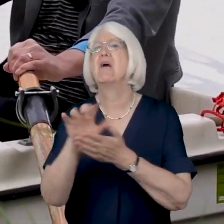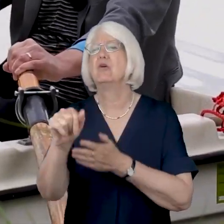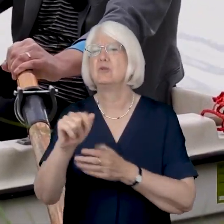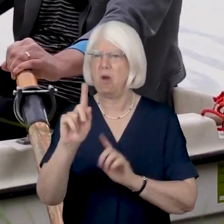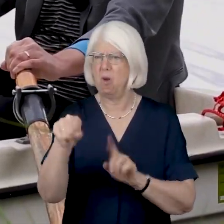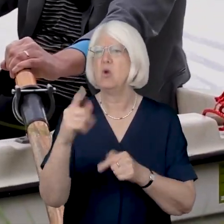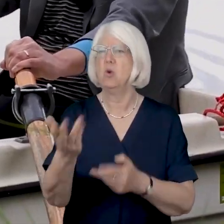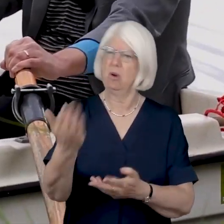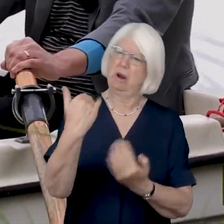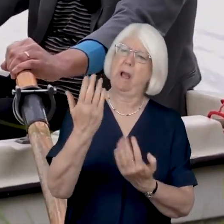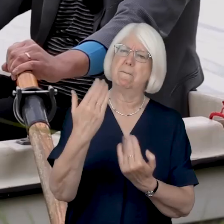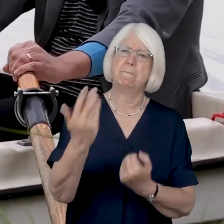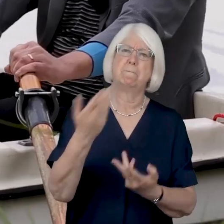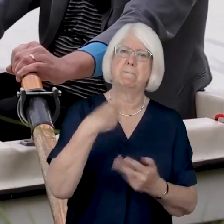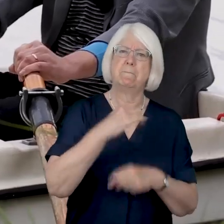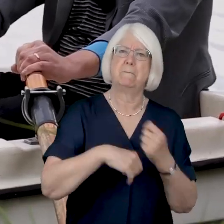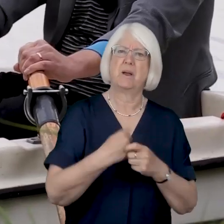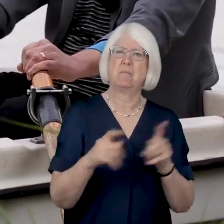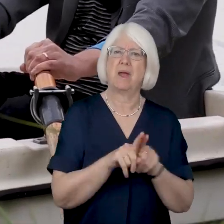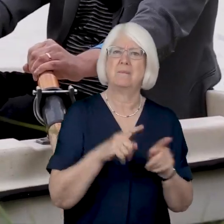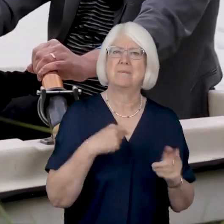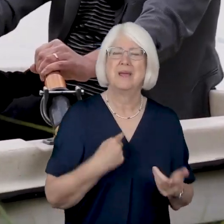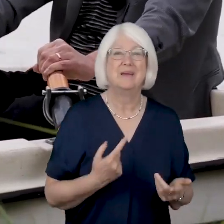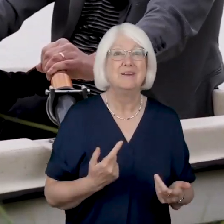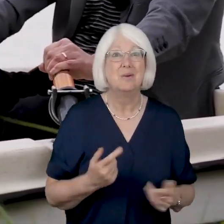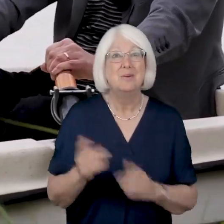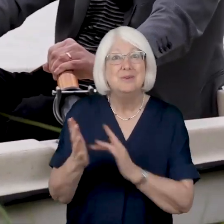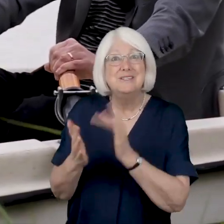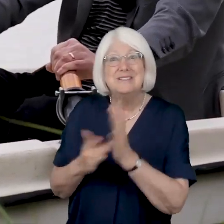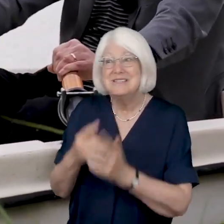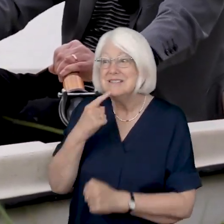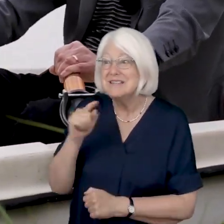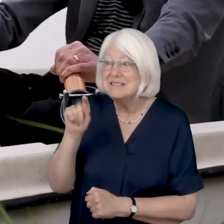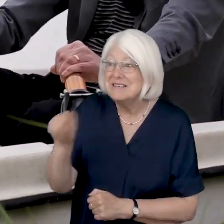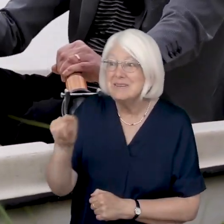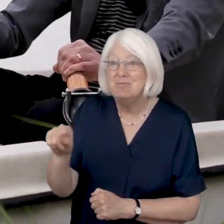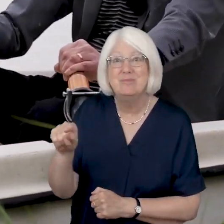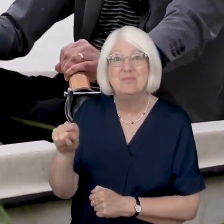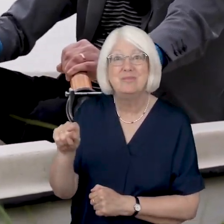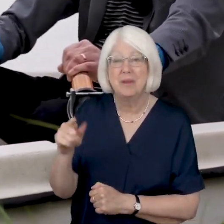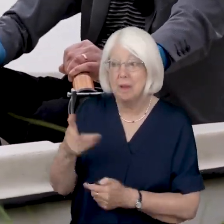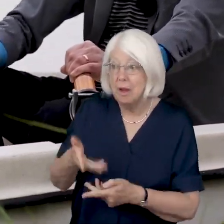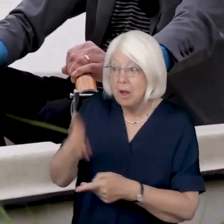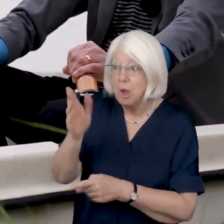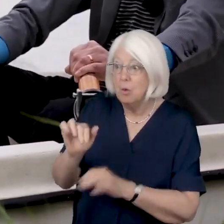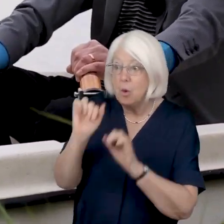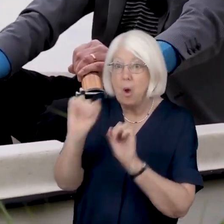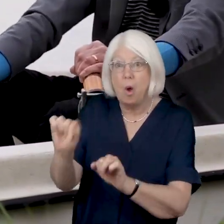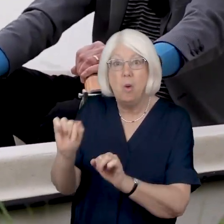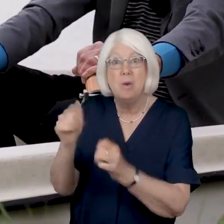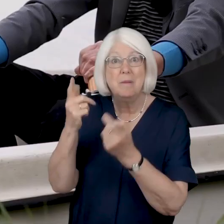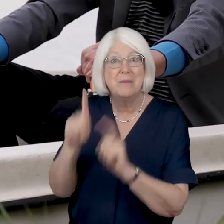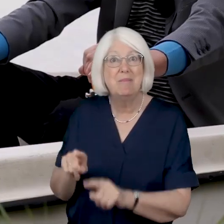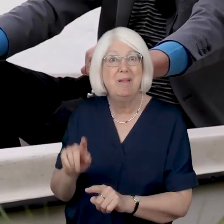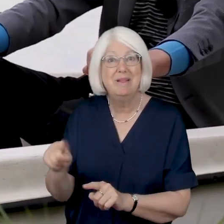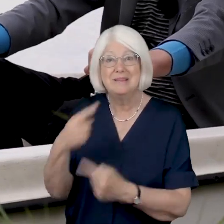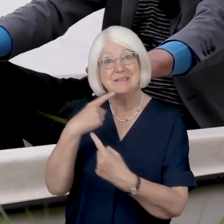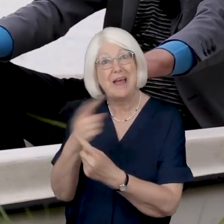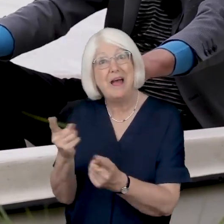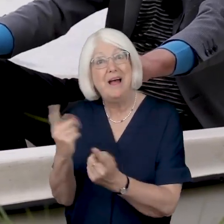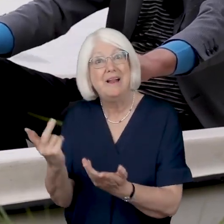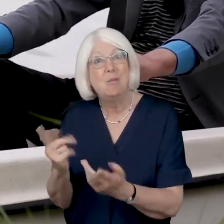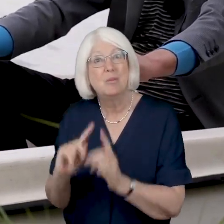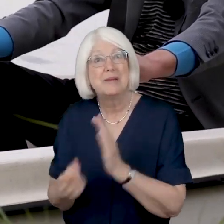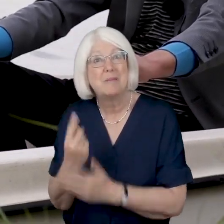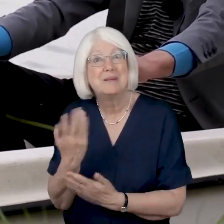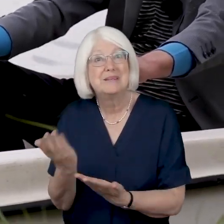people and tell them what God has done for you. And the best person to share good news is someone who's culturally close, I think,